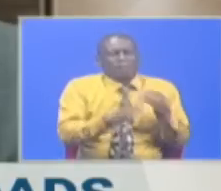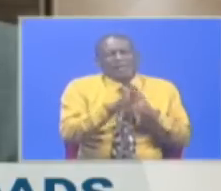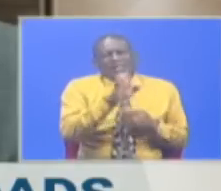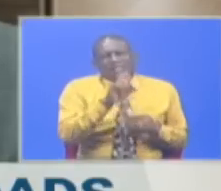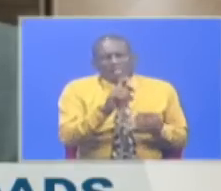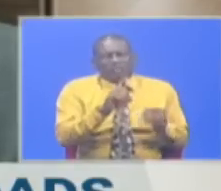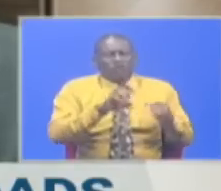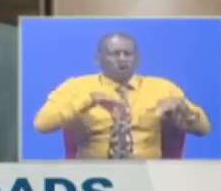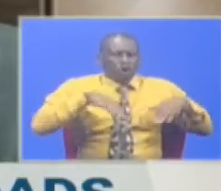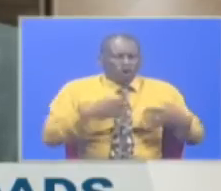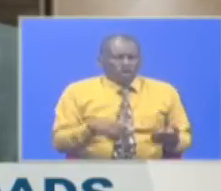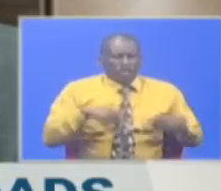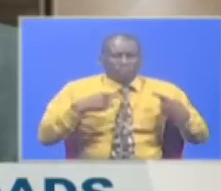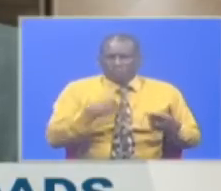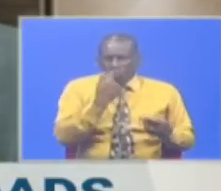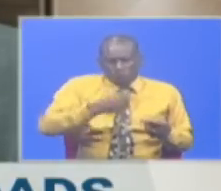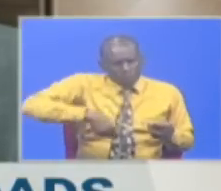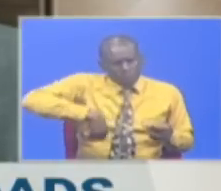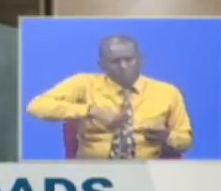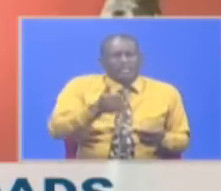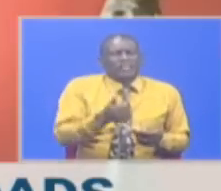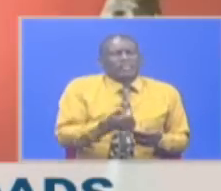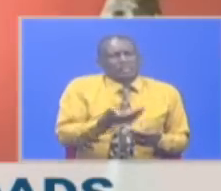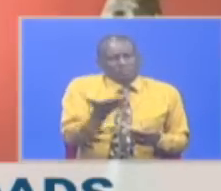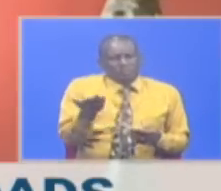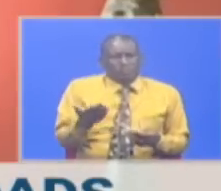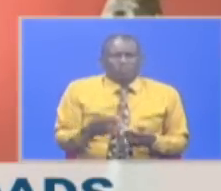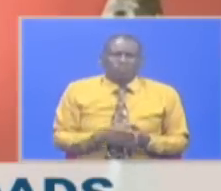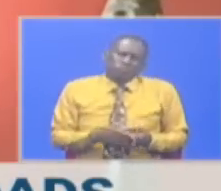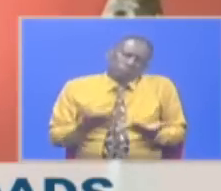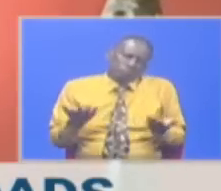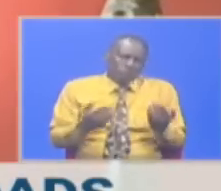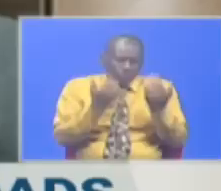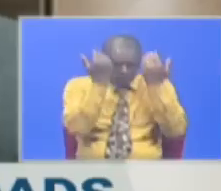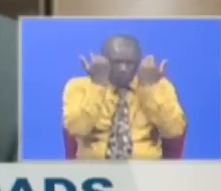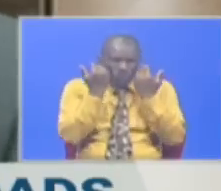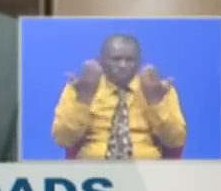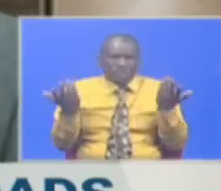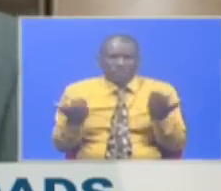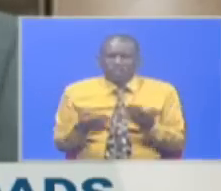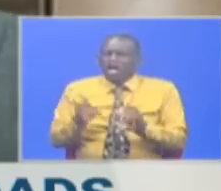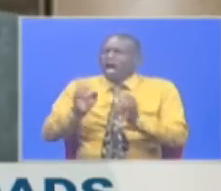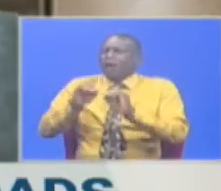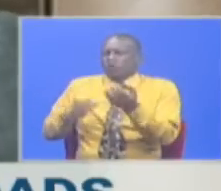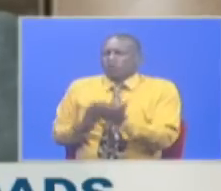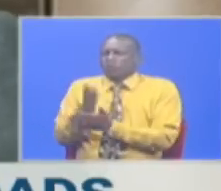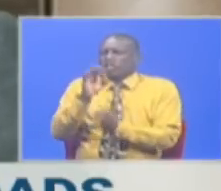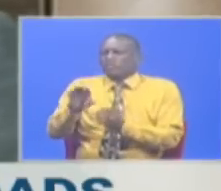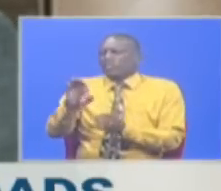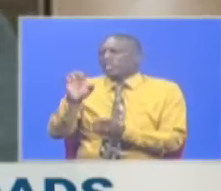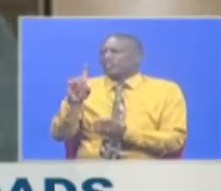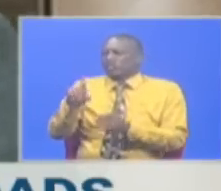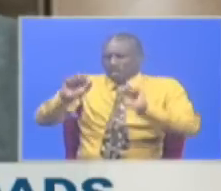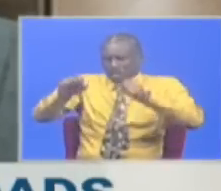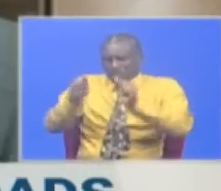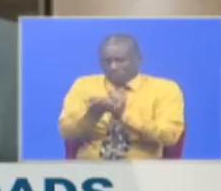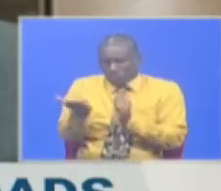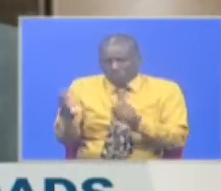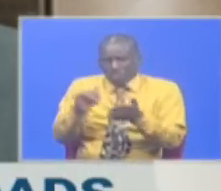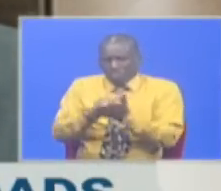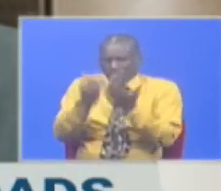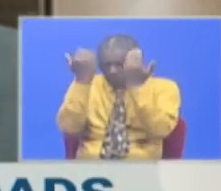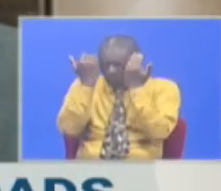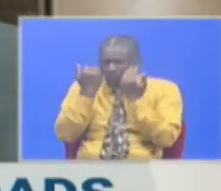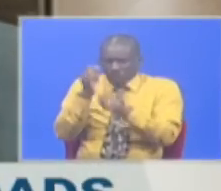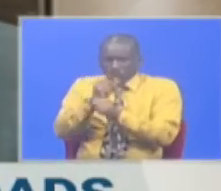who pays the piper. So they call the tune, the judiciary. I'm not sure even the executive would agree with you that the judiciary is working